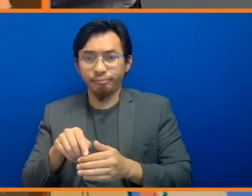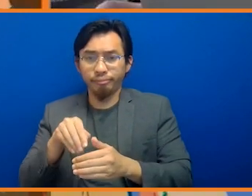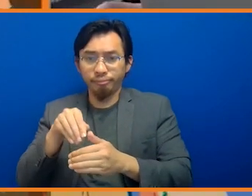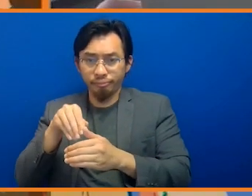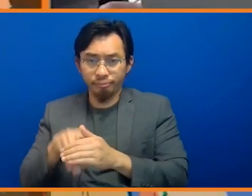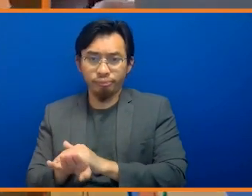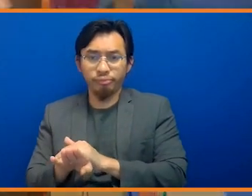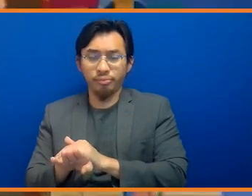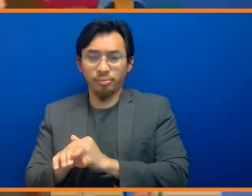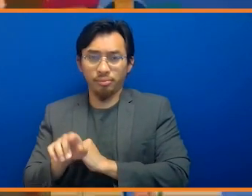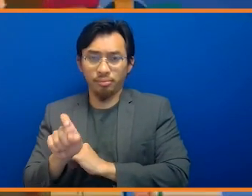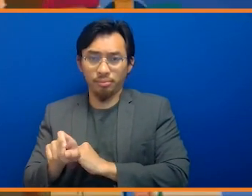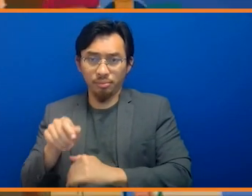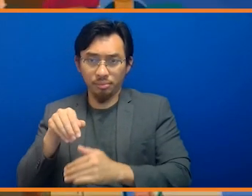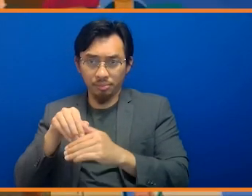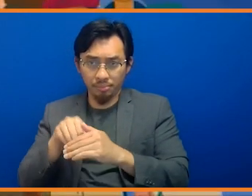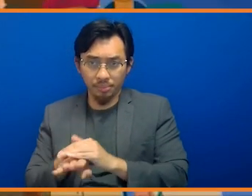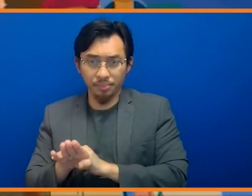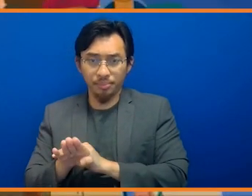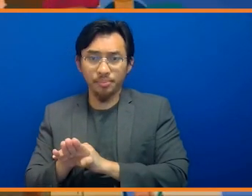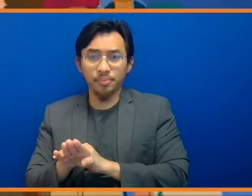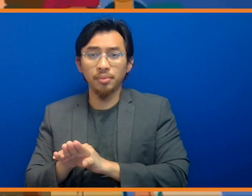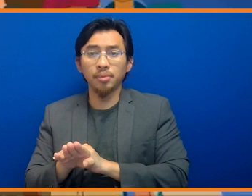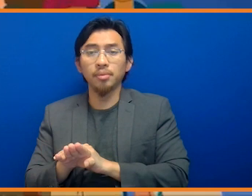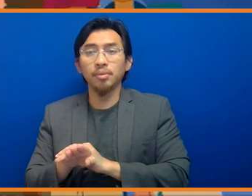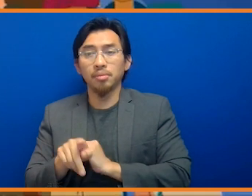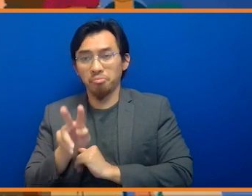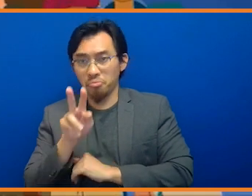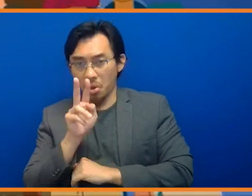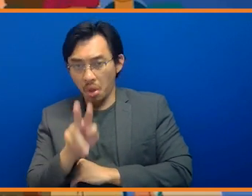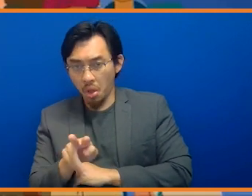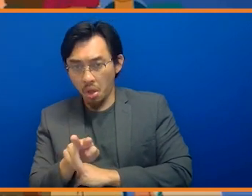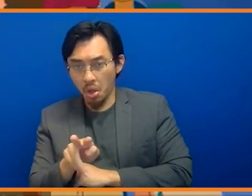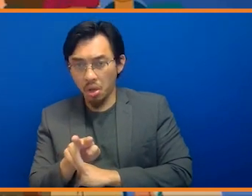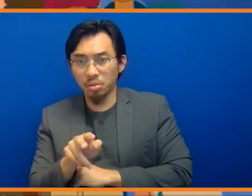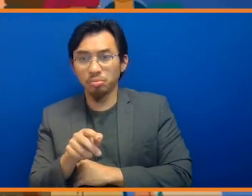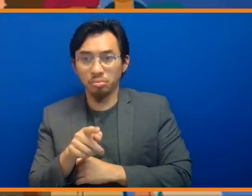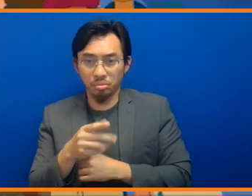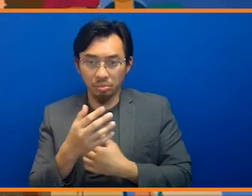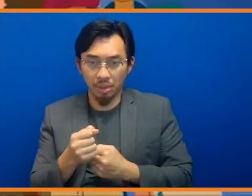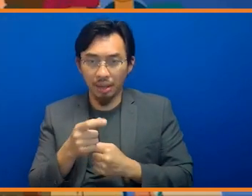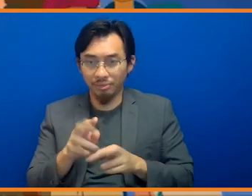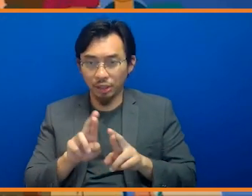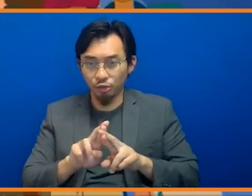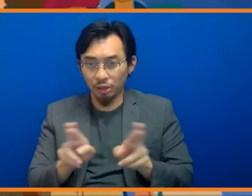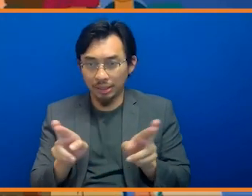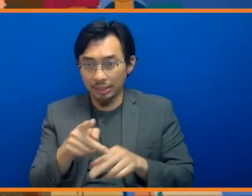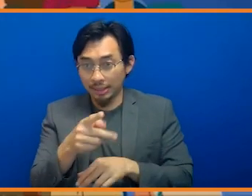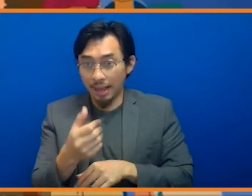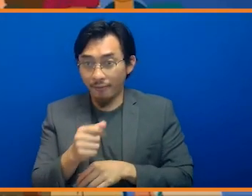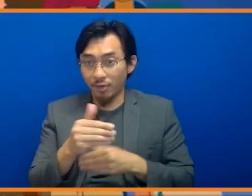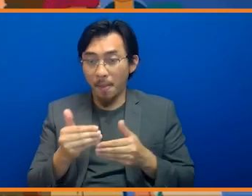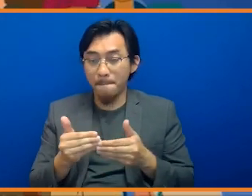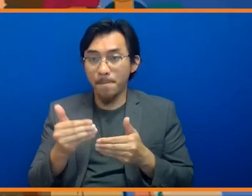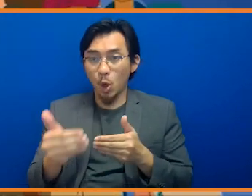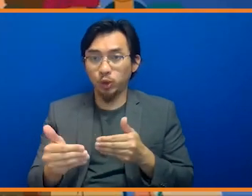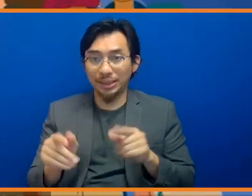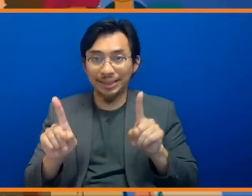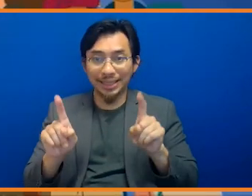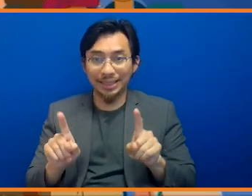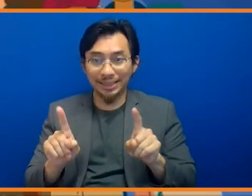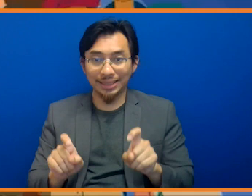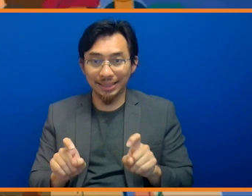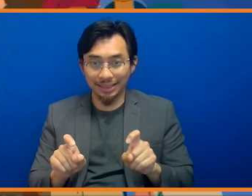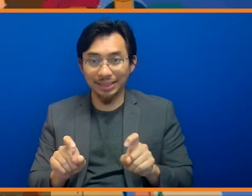and then you can take a look on now it's already there. On the post